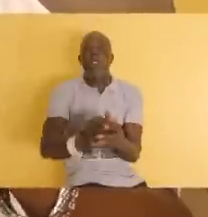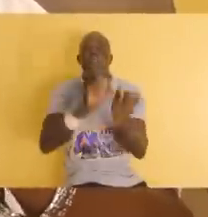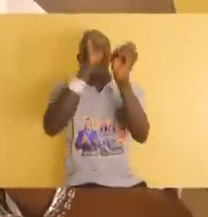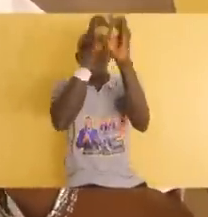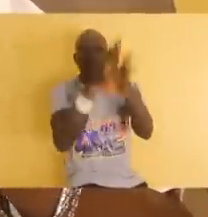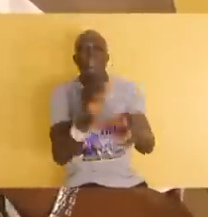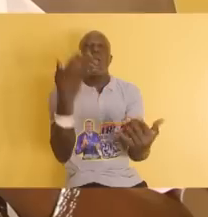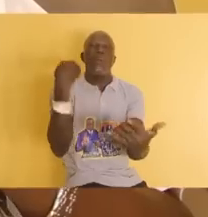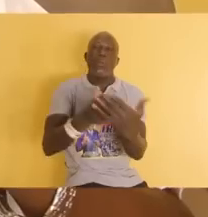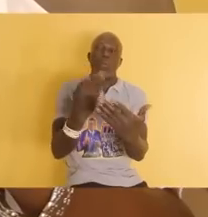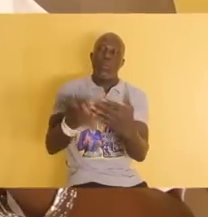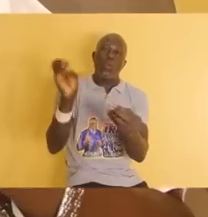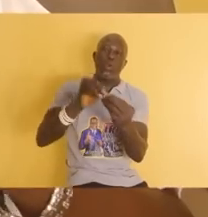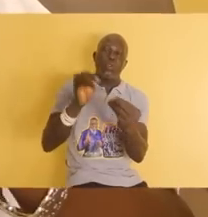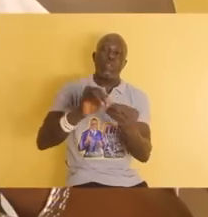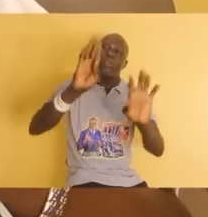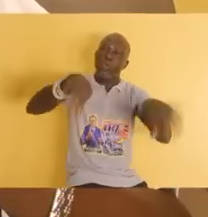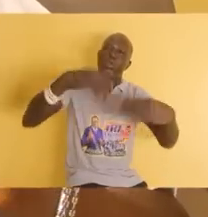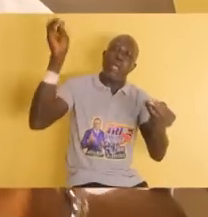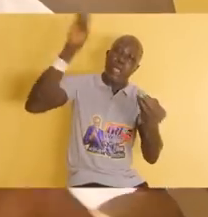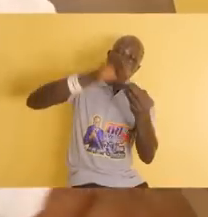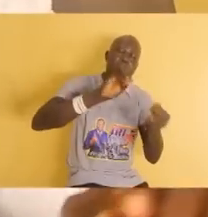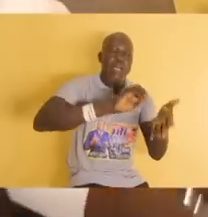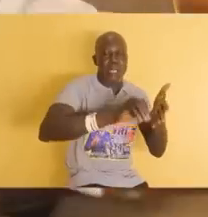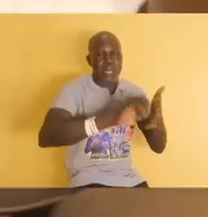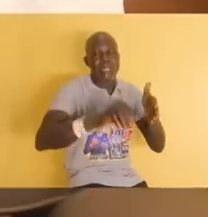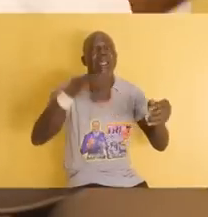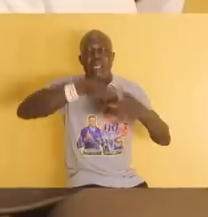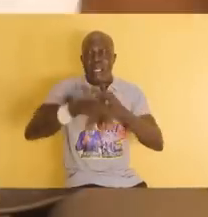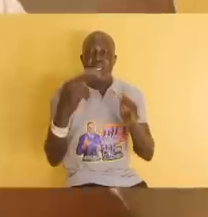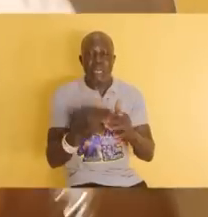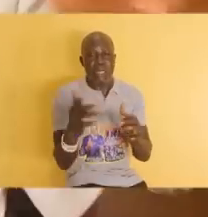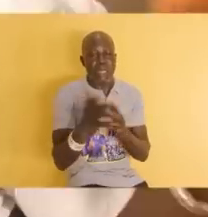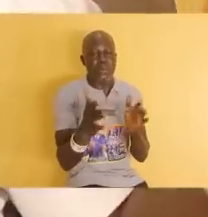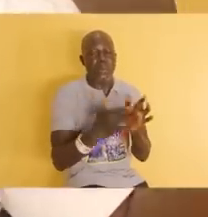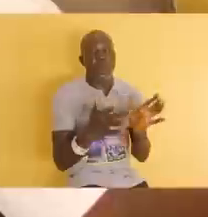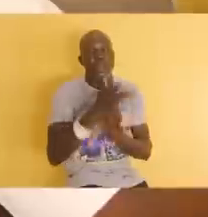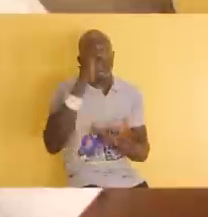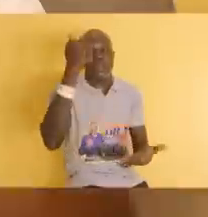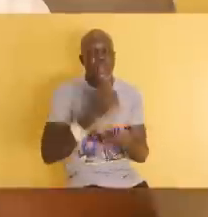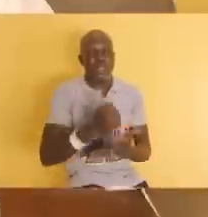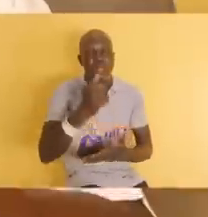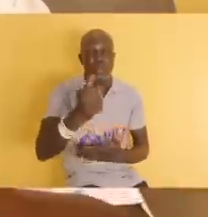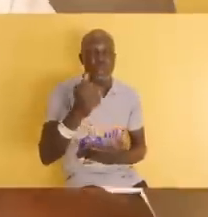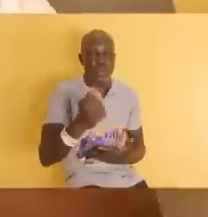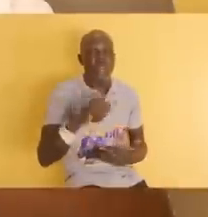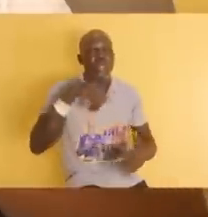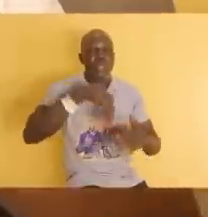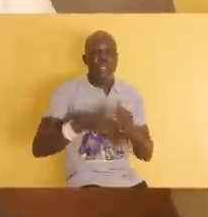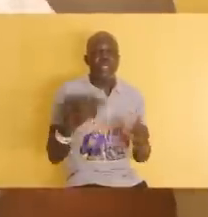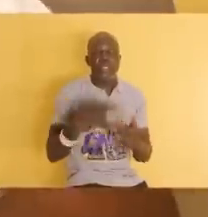you. Ani owo gidi. That people money. See inu account won. In the name of Jesus.